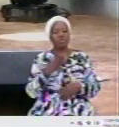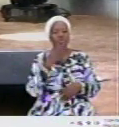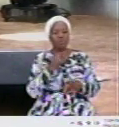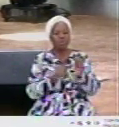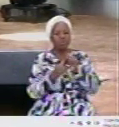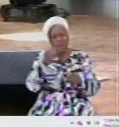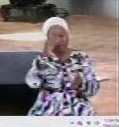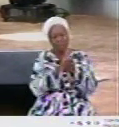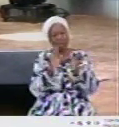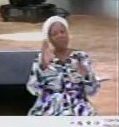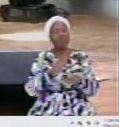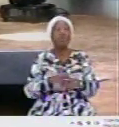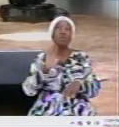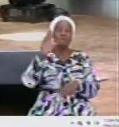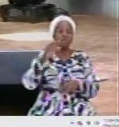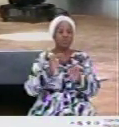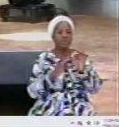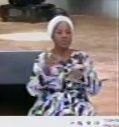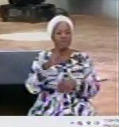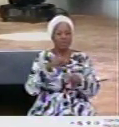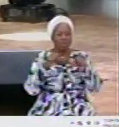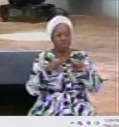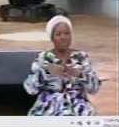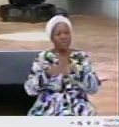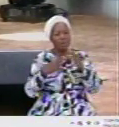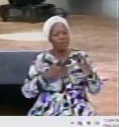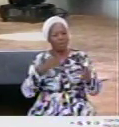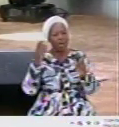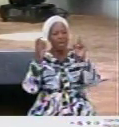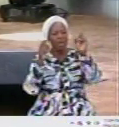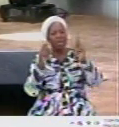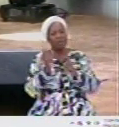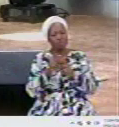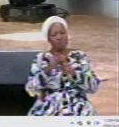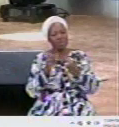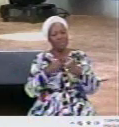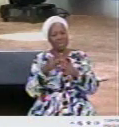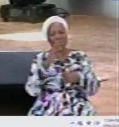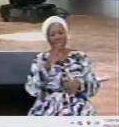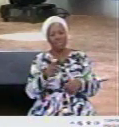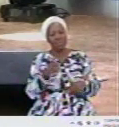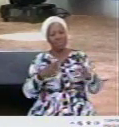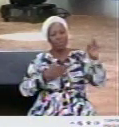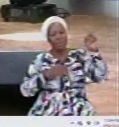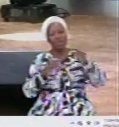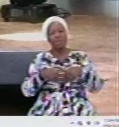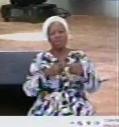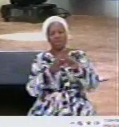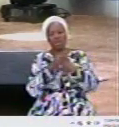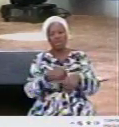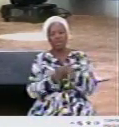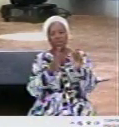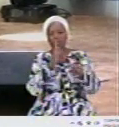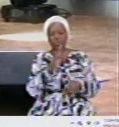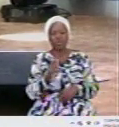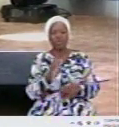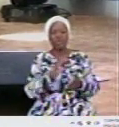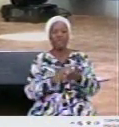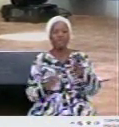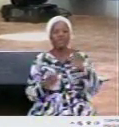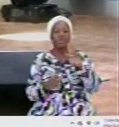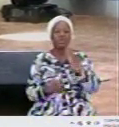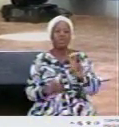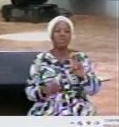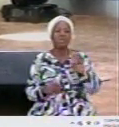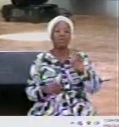if ye continue in my word, then are ye my disciples indeed. And in verse 32, and